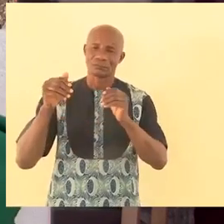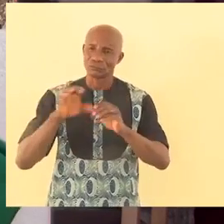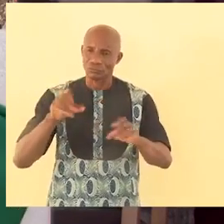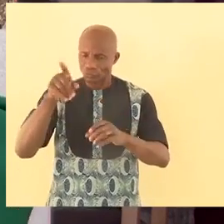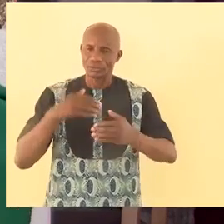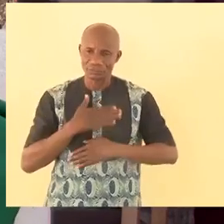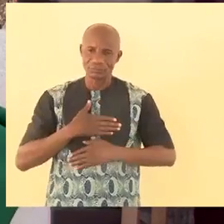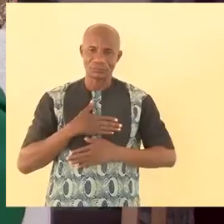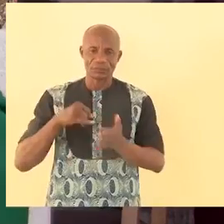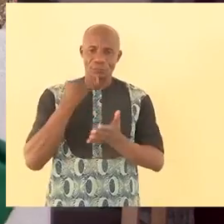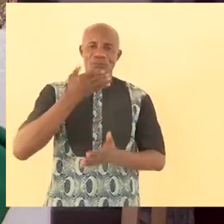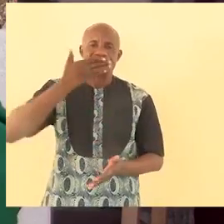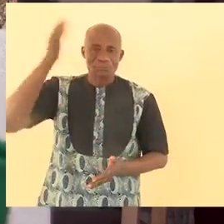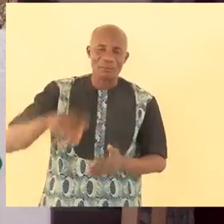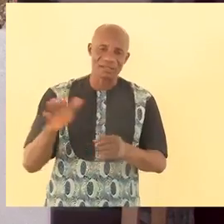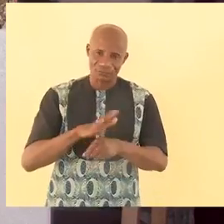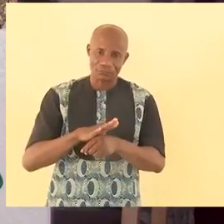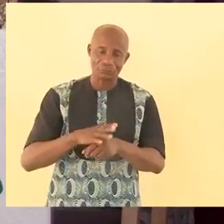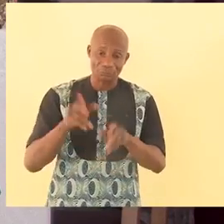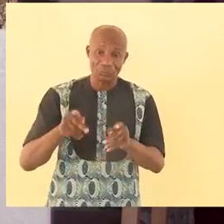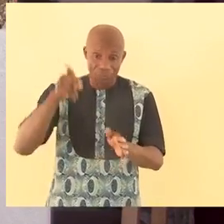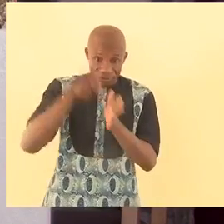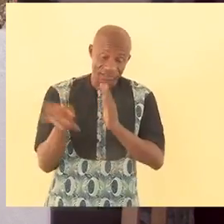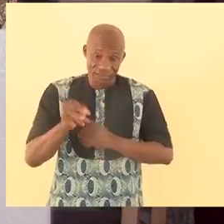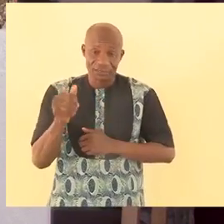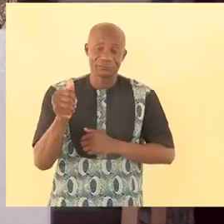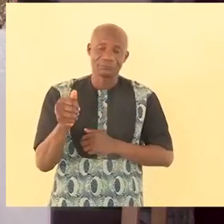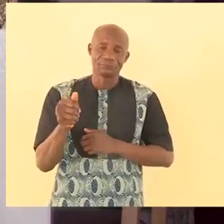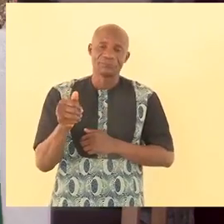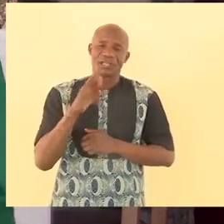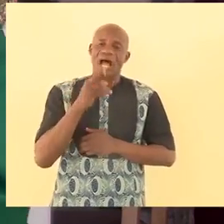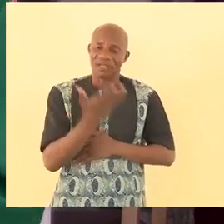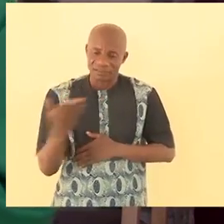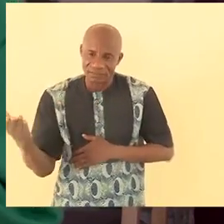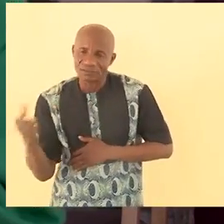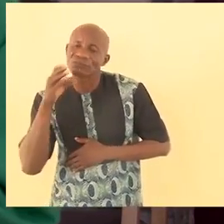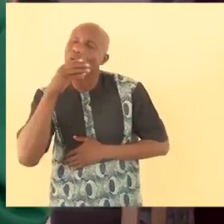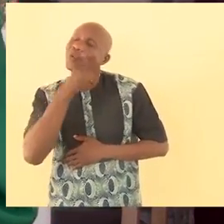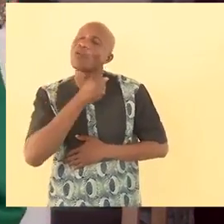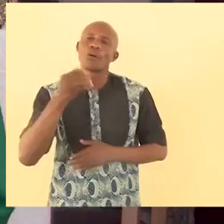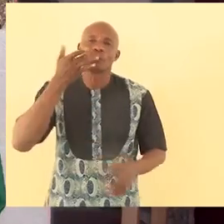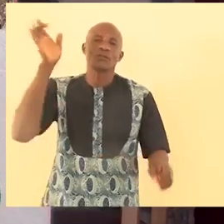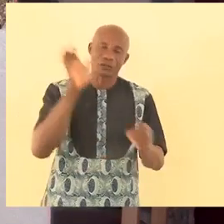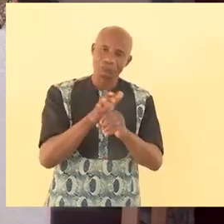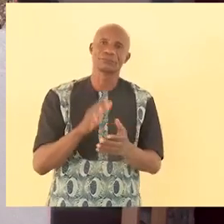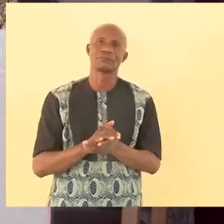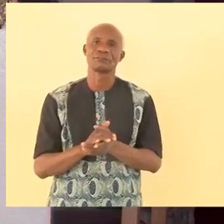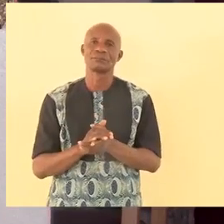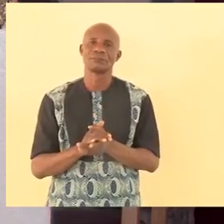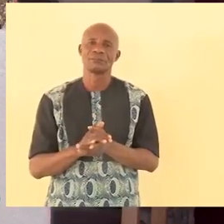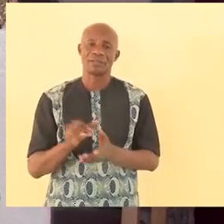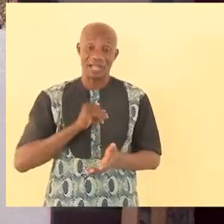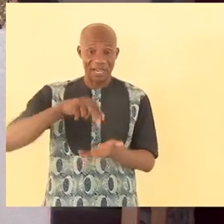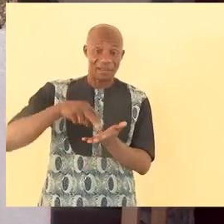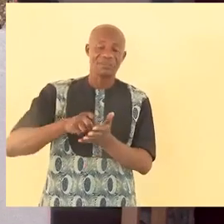It is bad enough that the things people kill themselves for today are the things of the old covenant. And when I say people, I